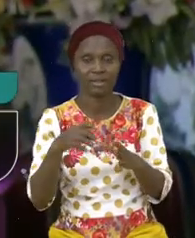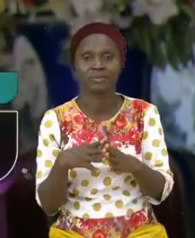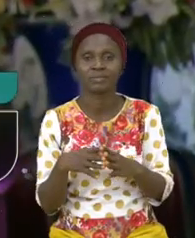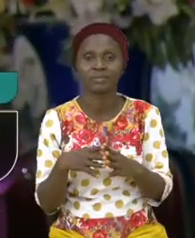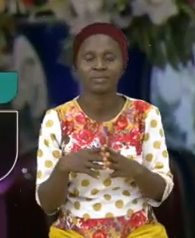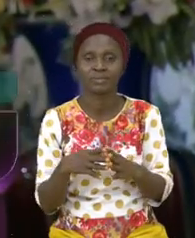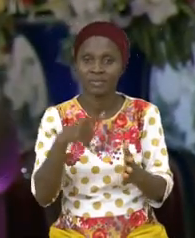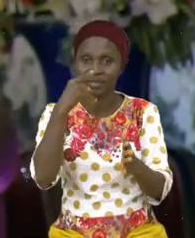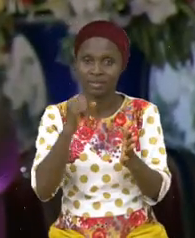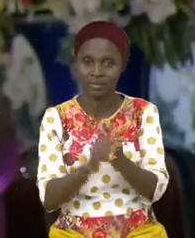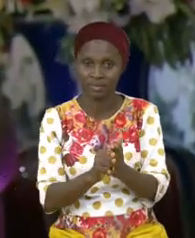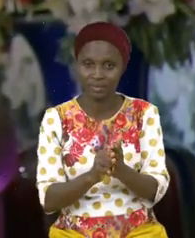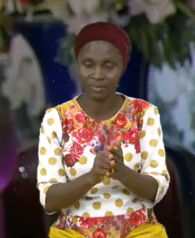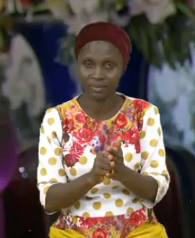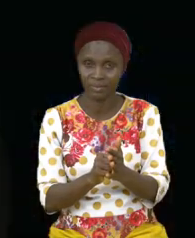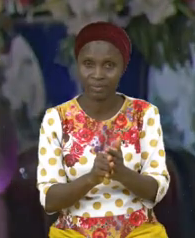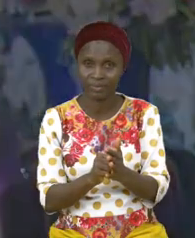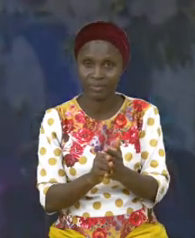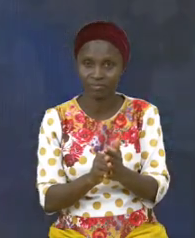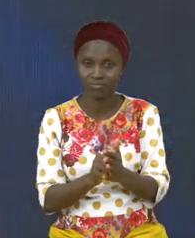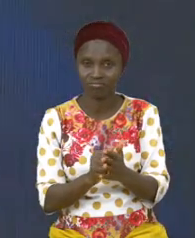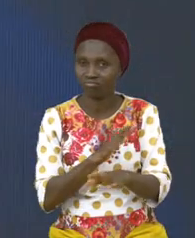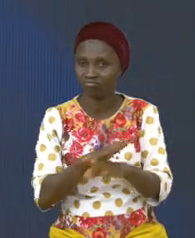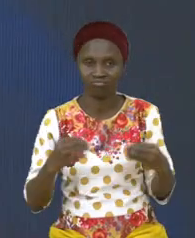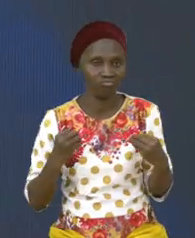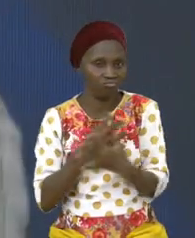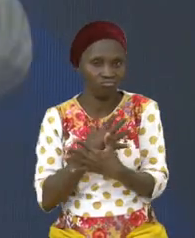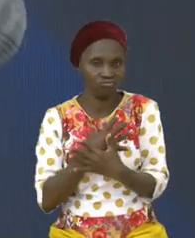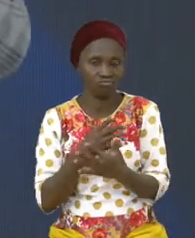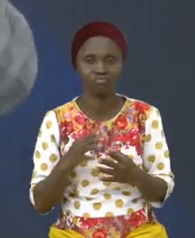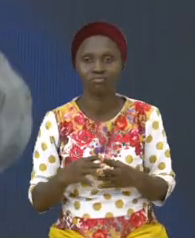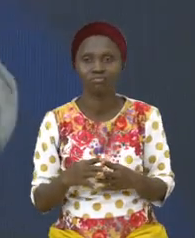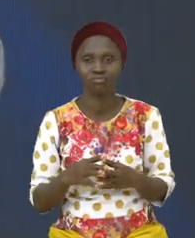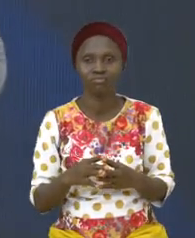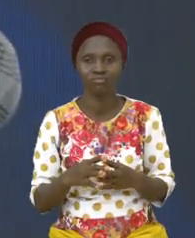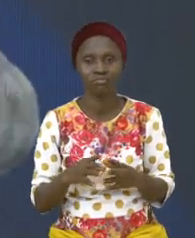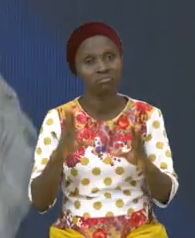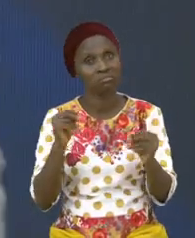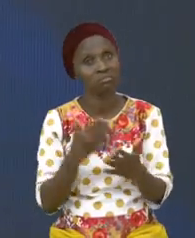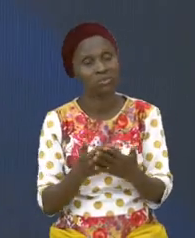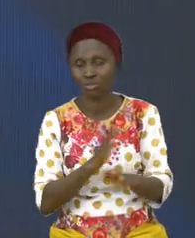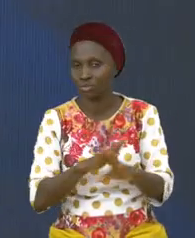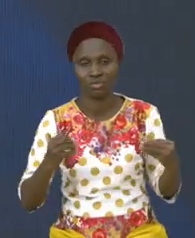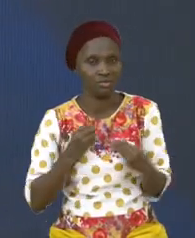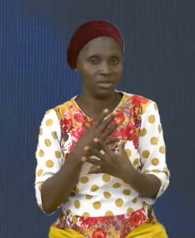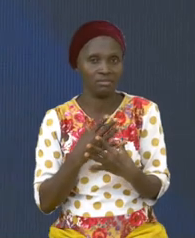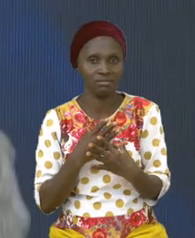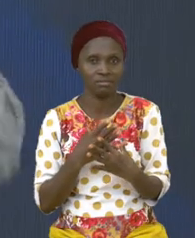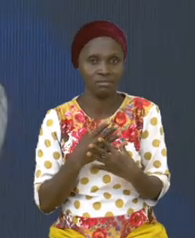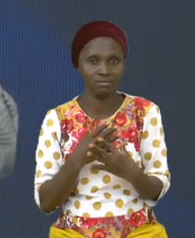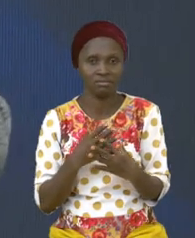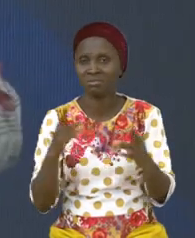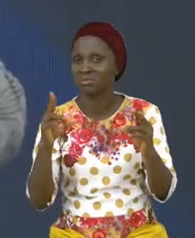It says, fear thou not. No money, fear thou not.